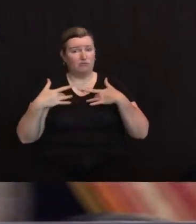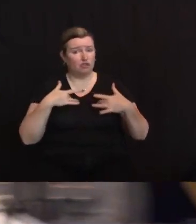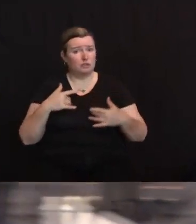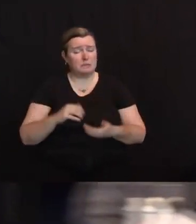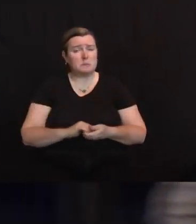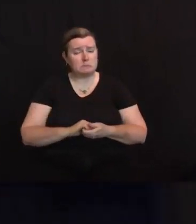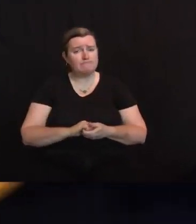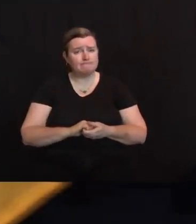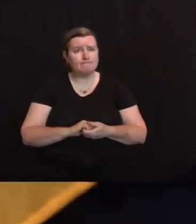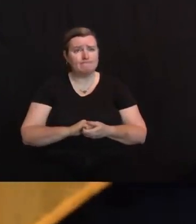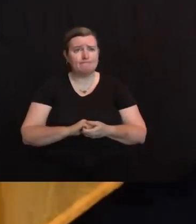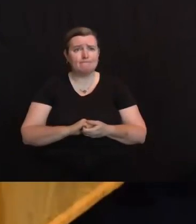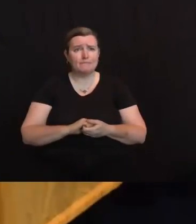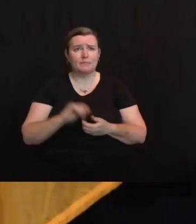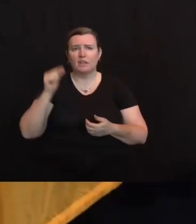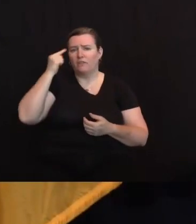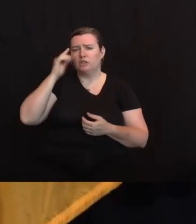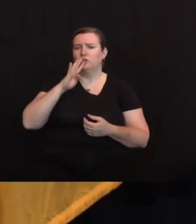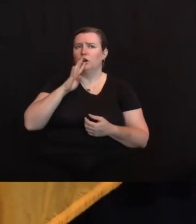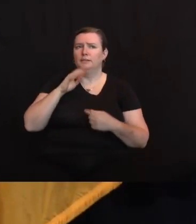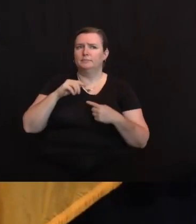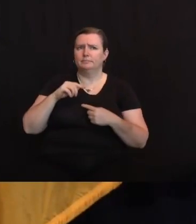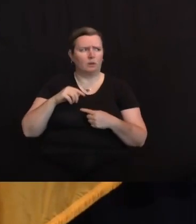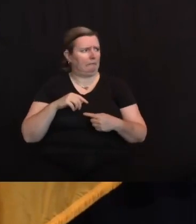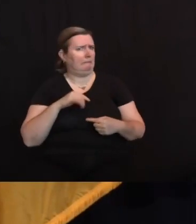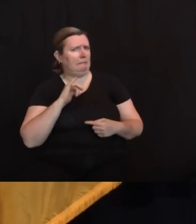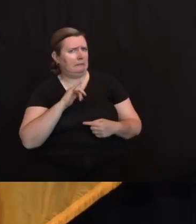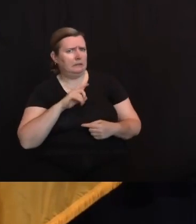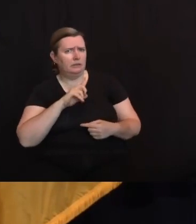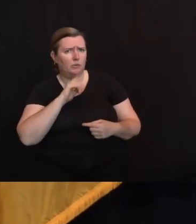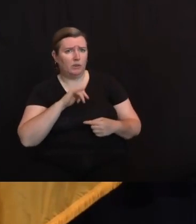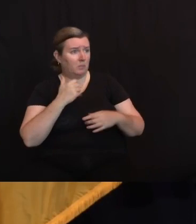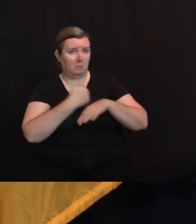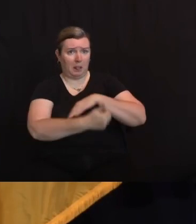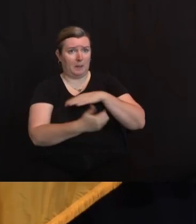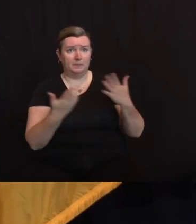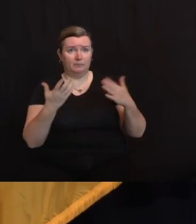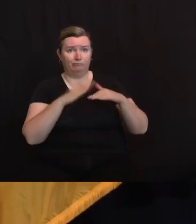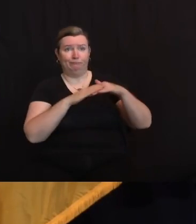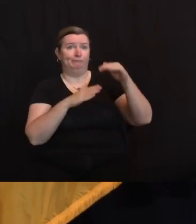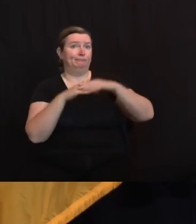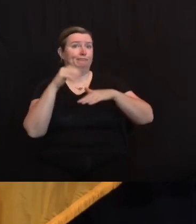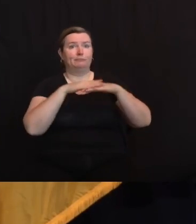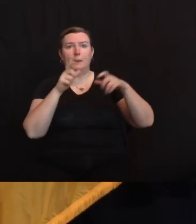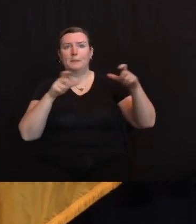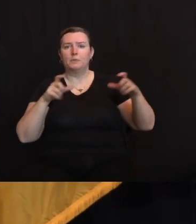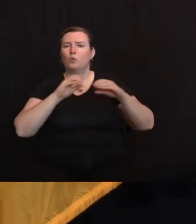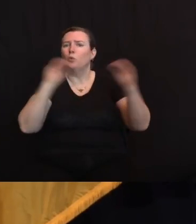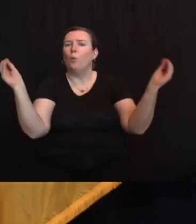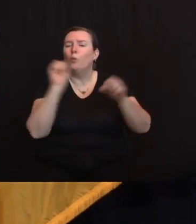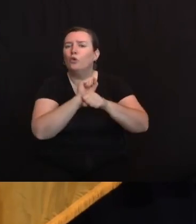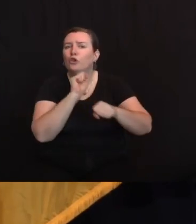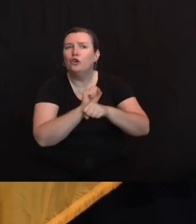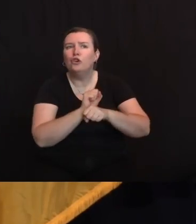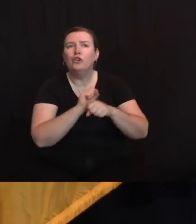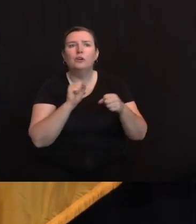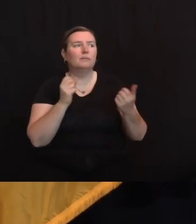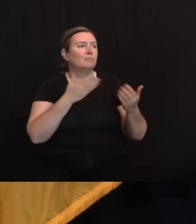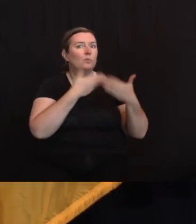cocktail could not be more challenging. You've got gobs of people out of work. You've got small businesses that have been